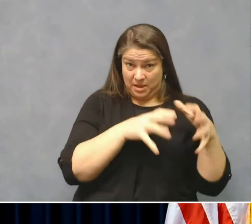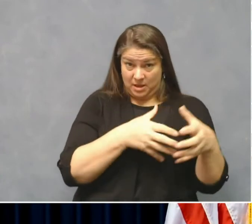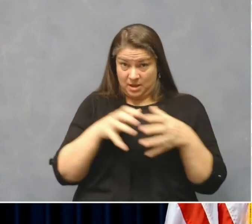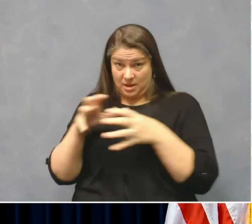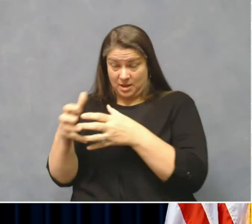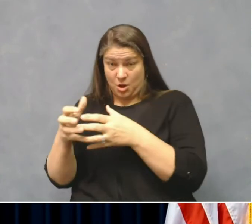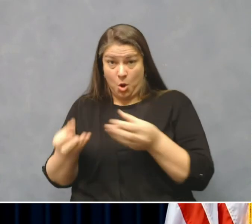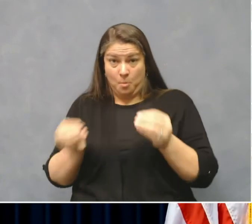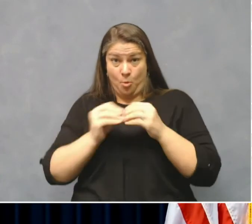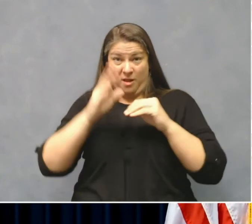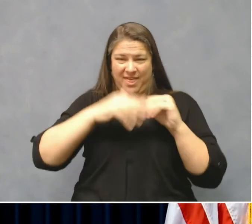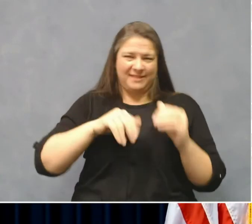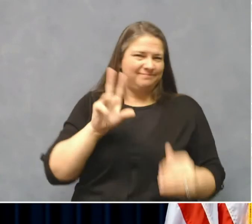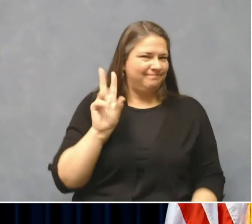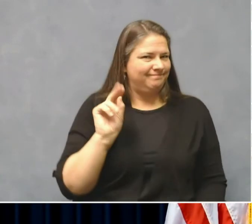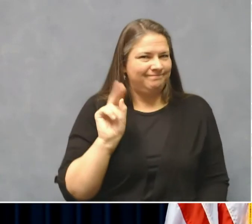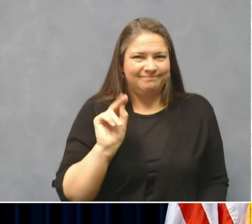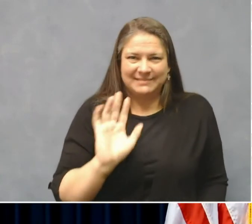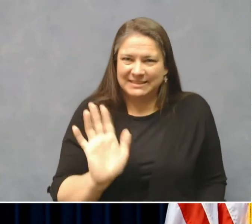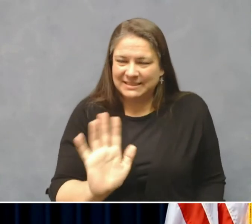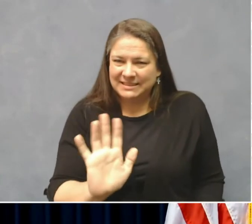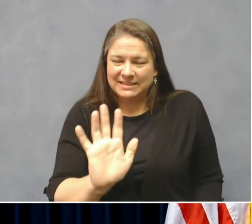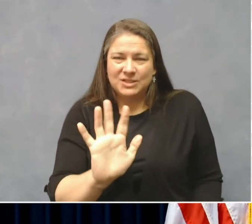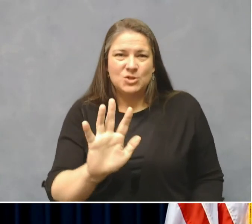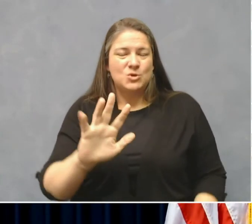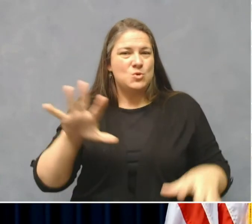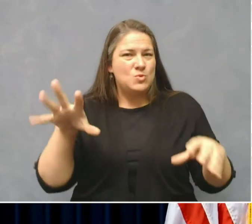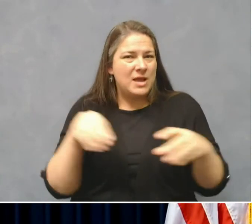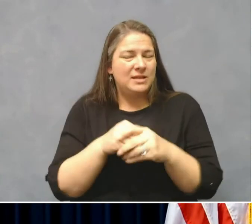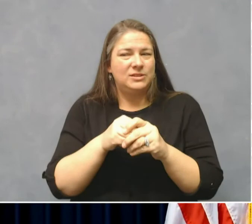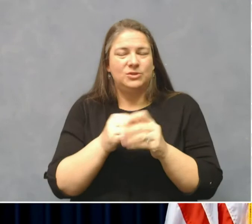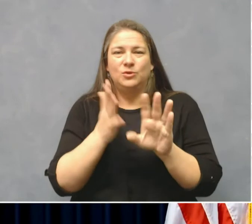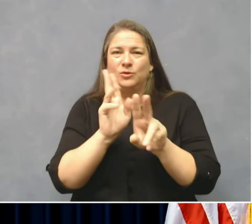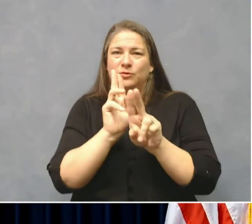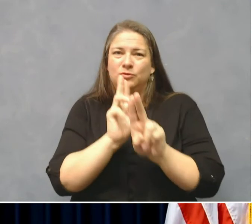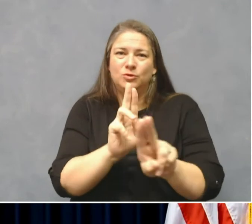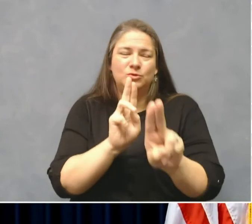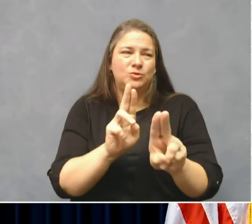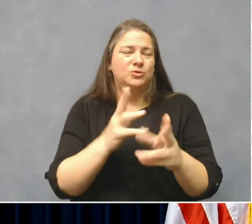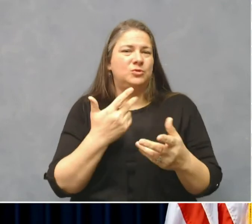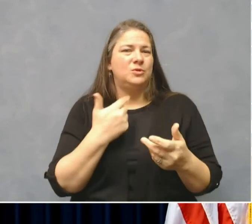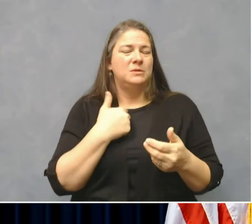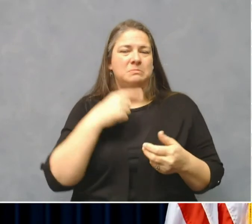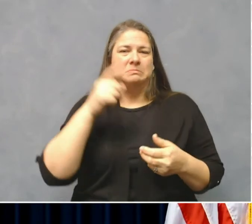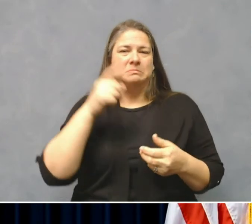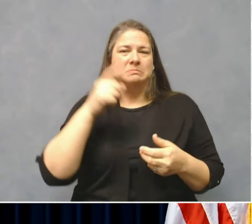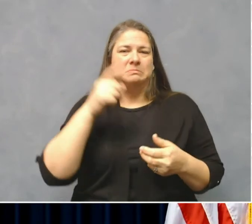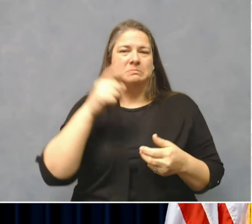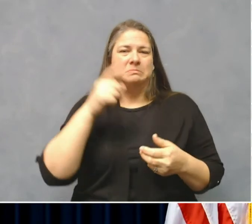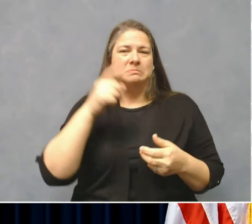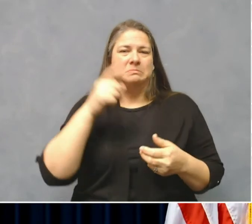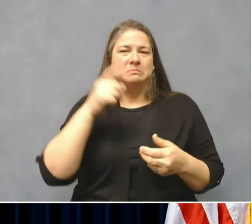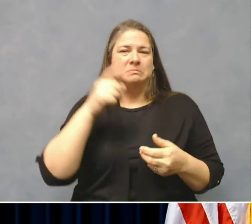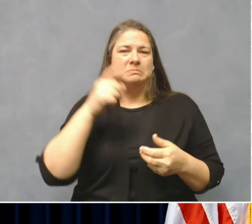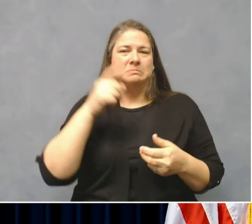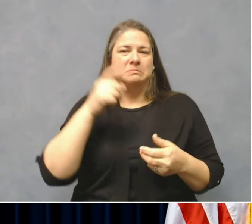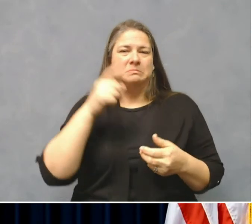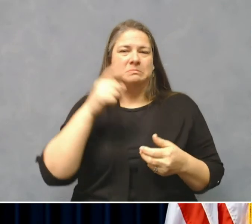the size of weddings, funerals. And it's why we've had to put other restrictions in place, because